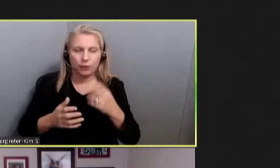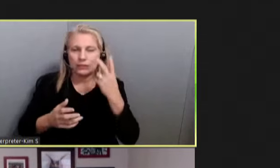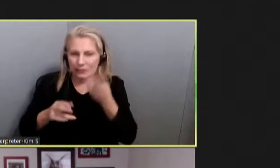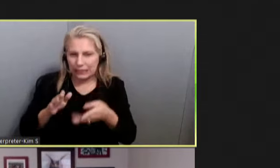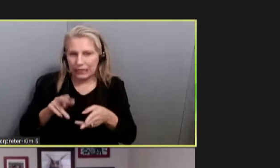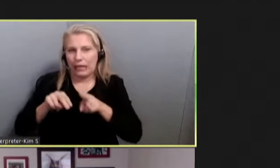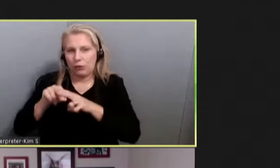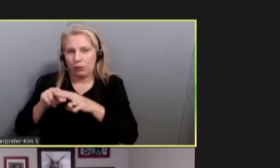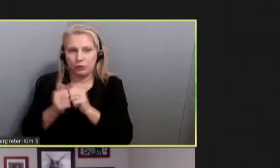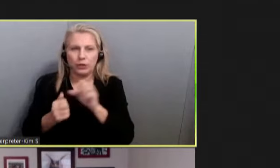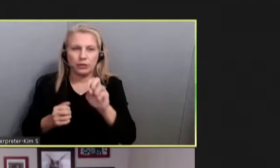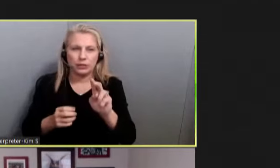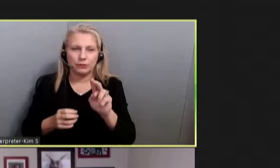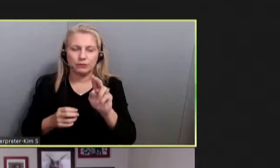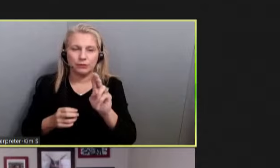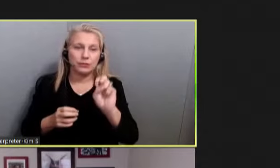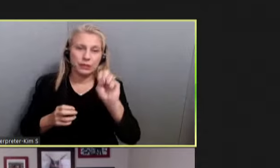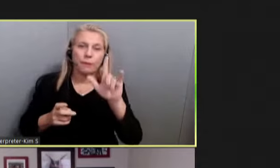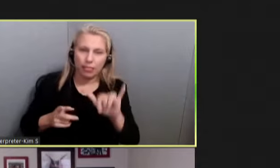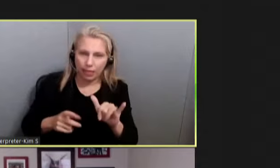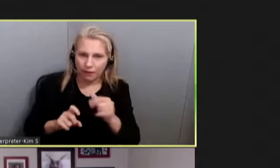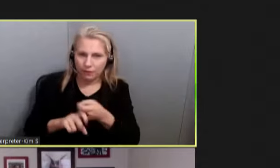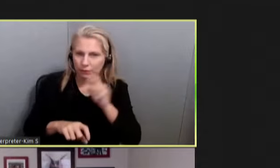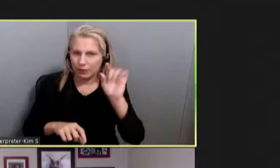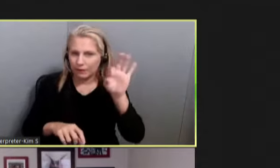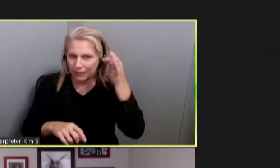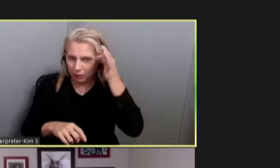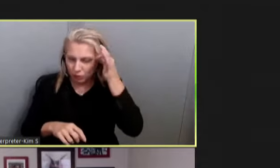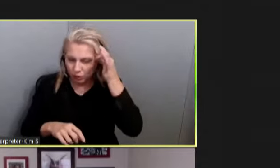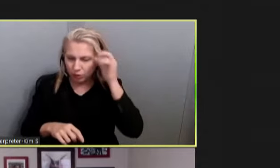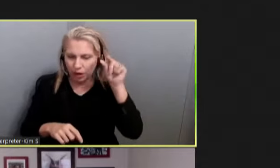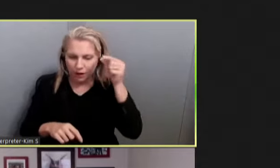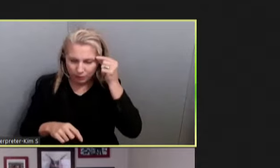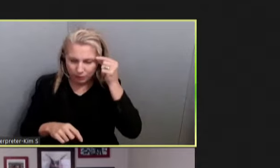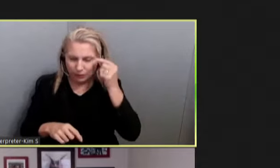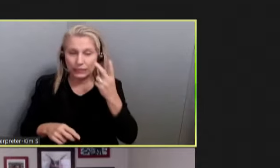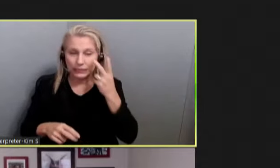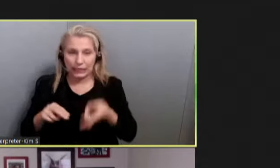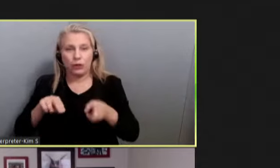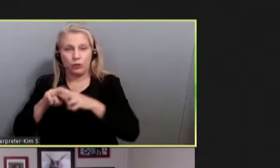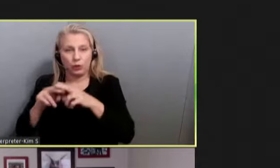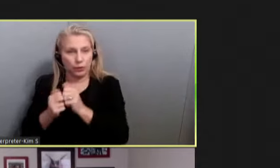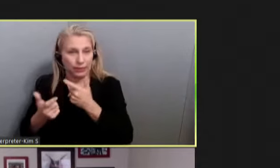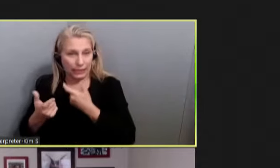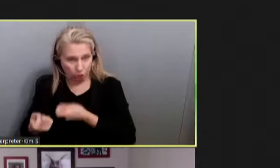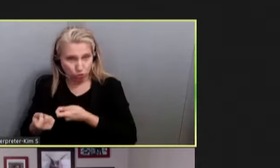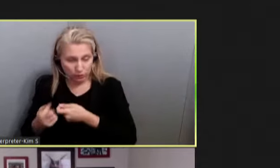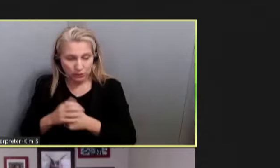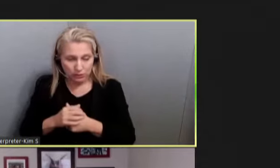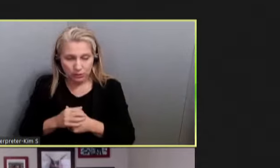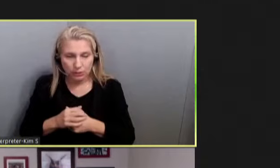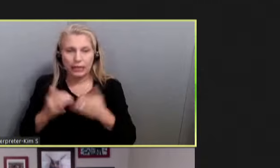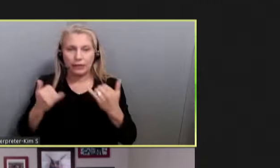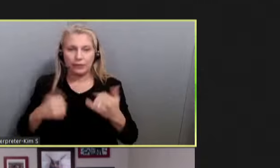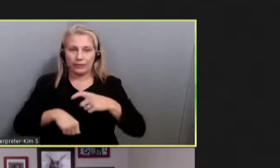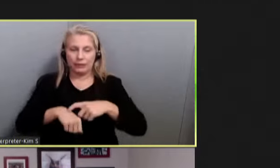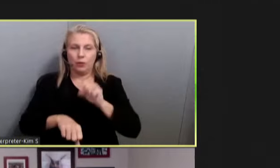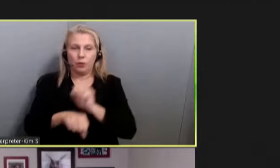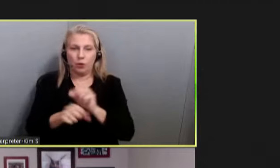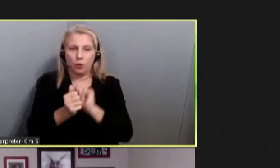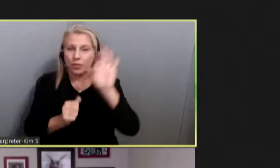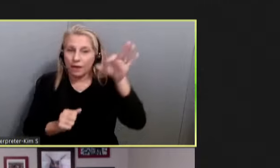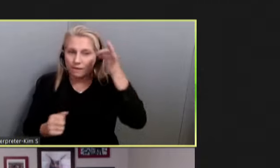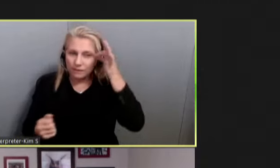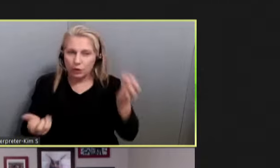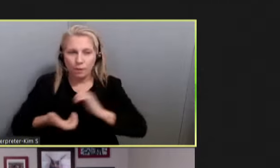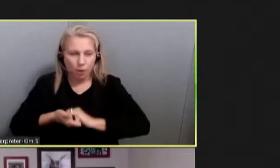increase in supply from the federal government. We have seen an increase in interest. And at this point, we're still working with our federal partners to